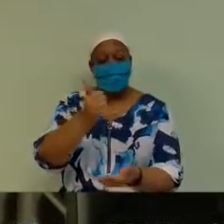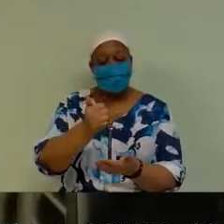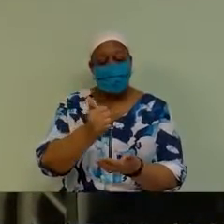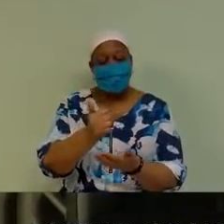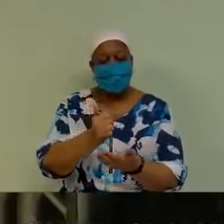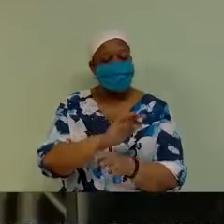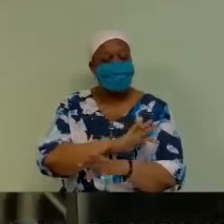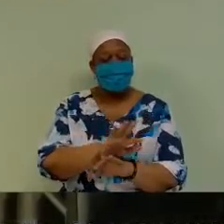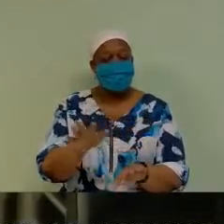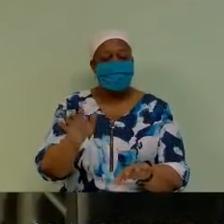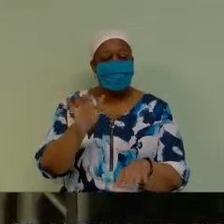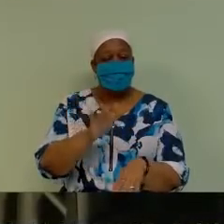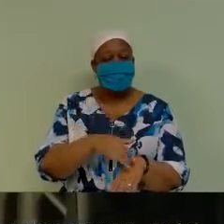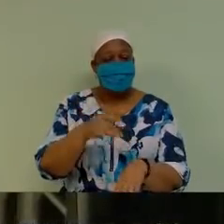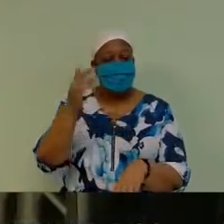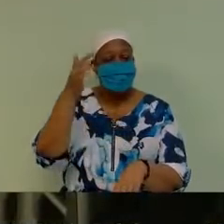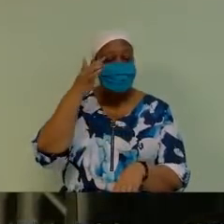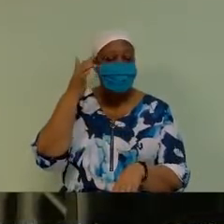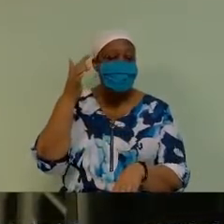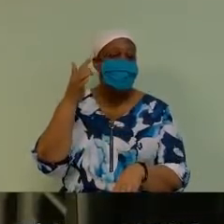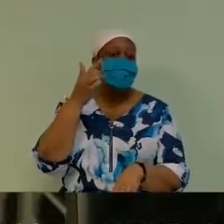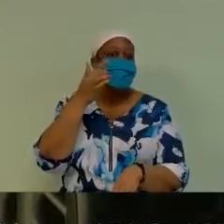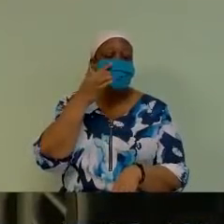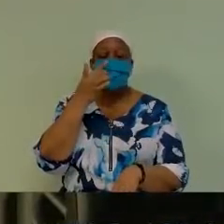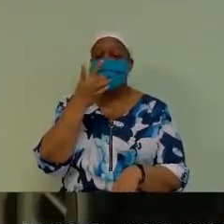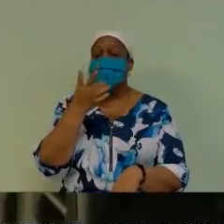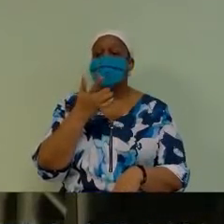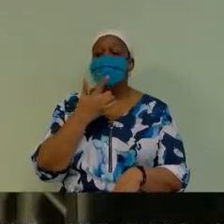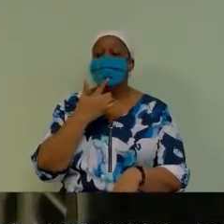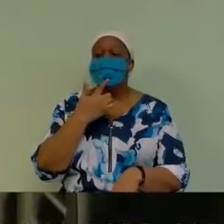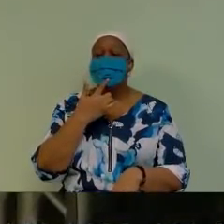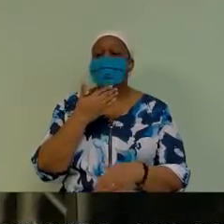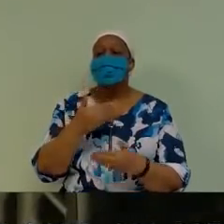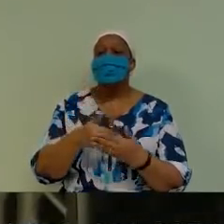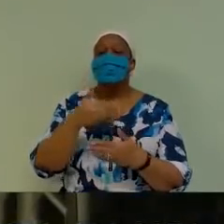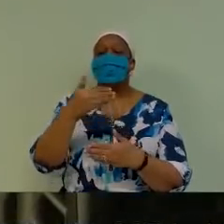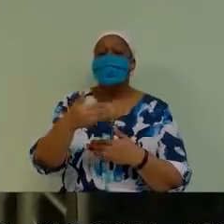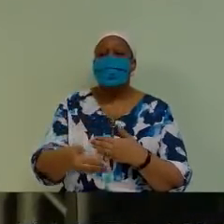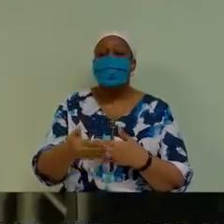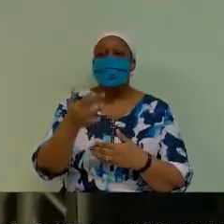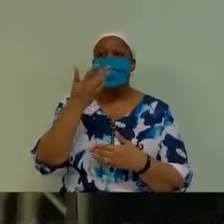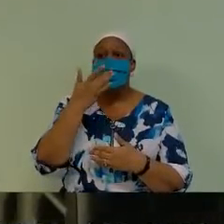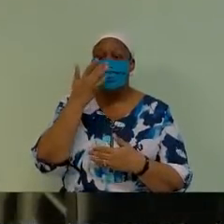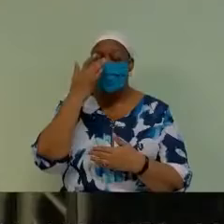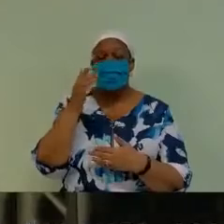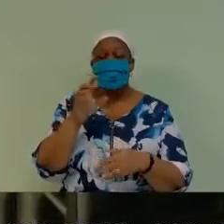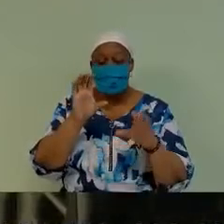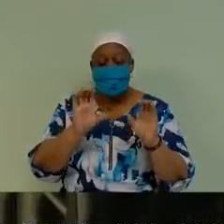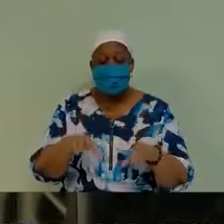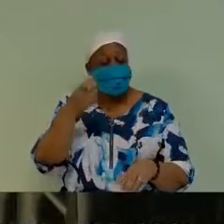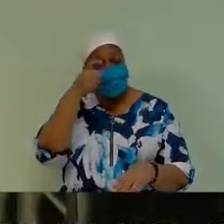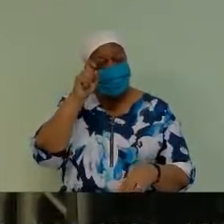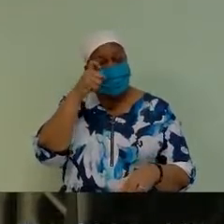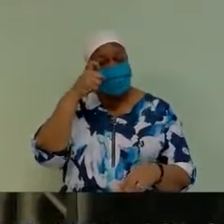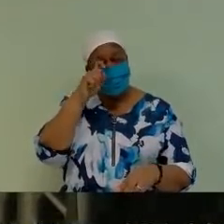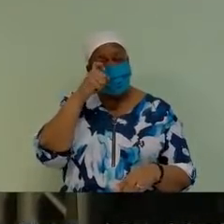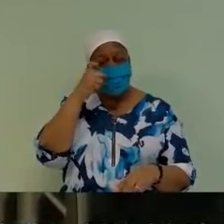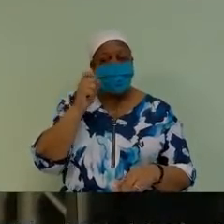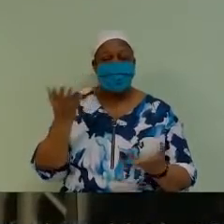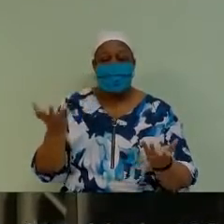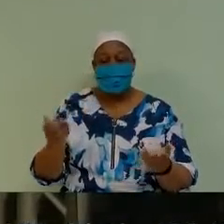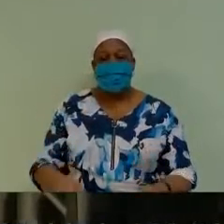or nose immediately after using this product because it can cause irritation.